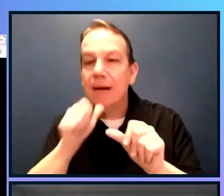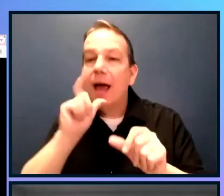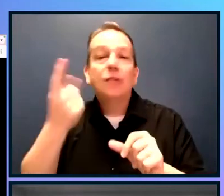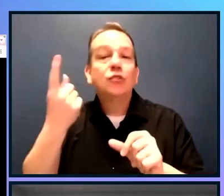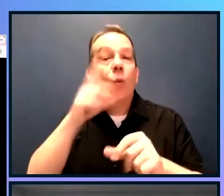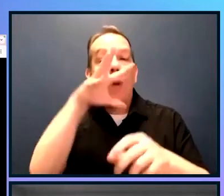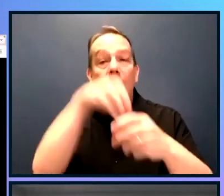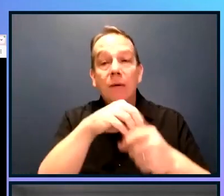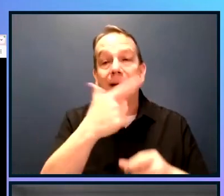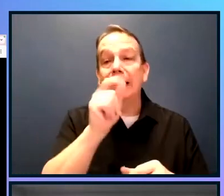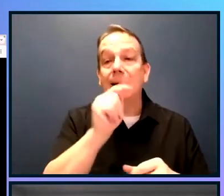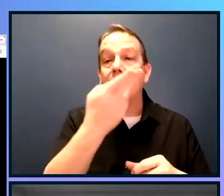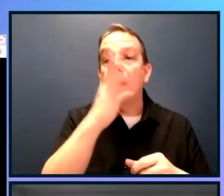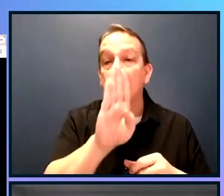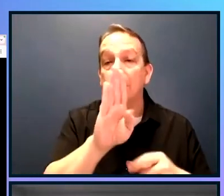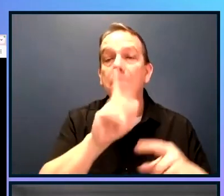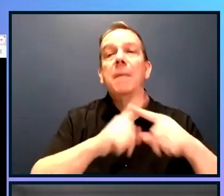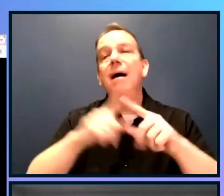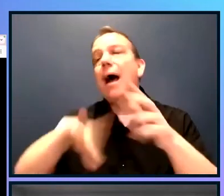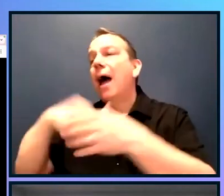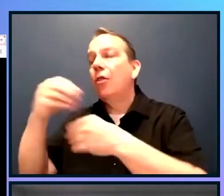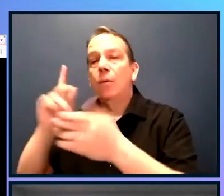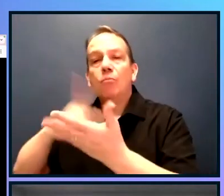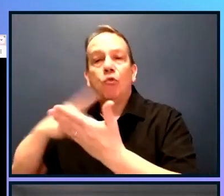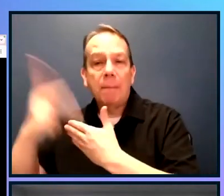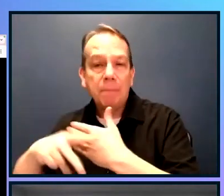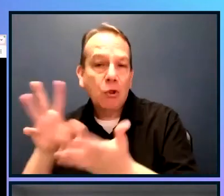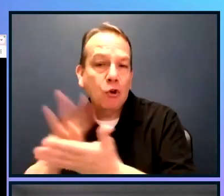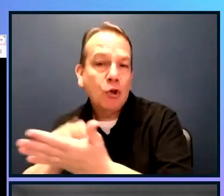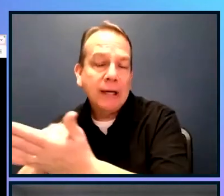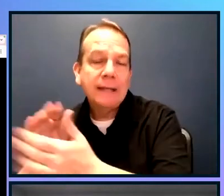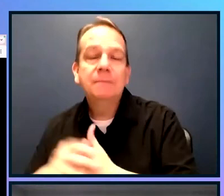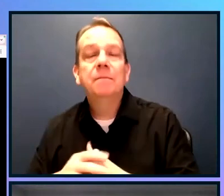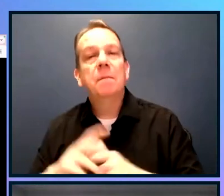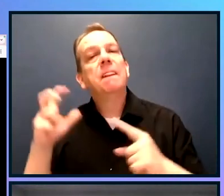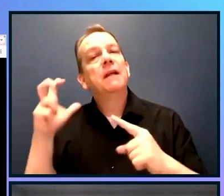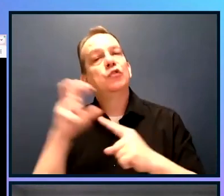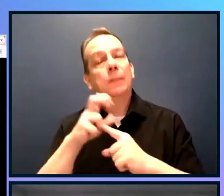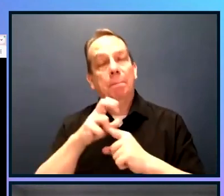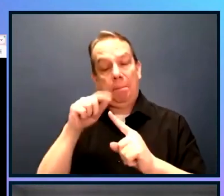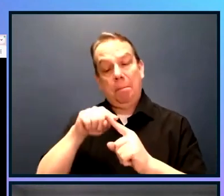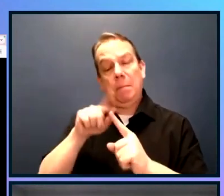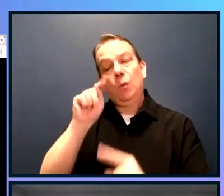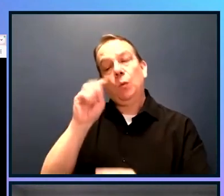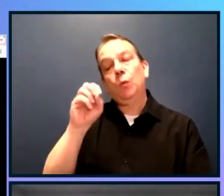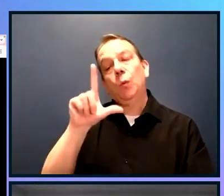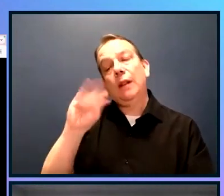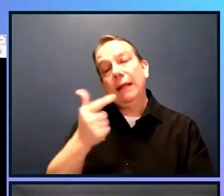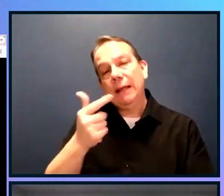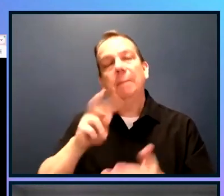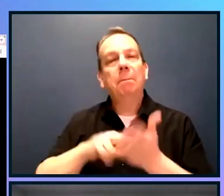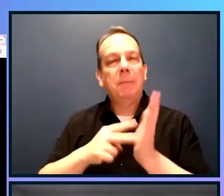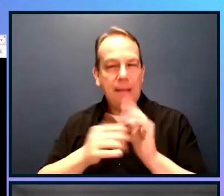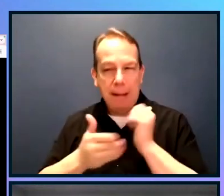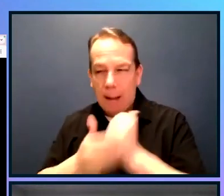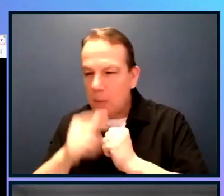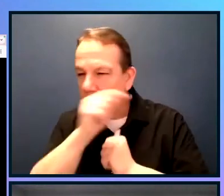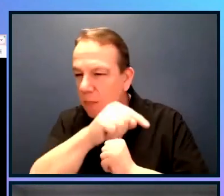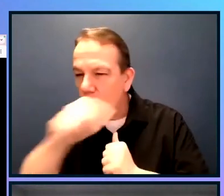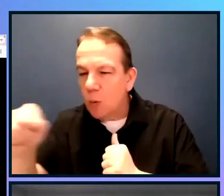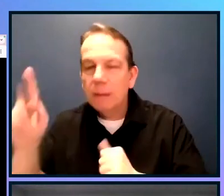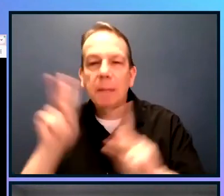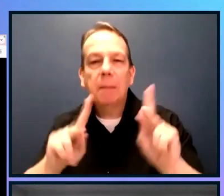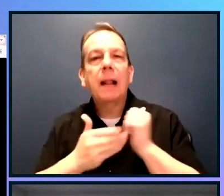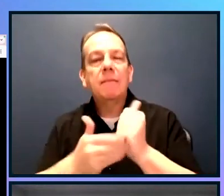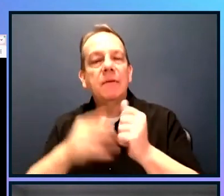opportunities. Tooling, we expect champions to help team members on the central accessibility team come up with ideas